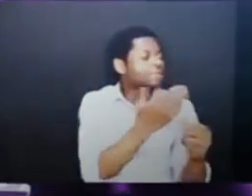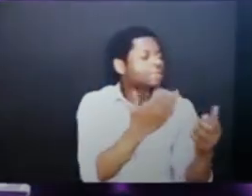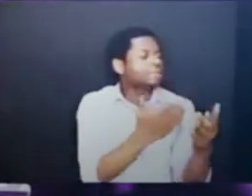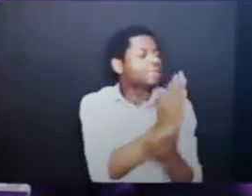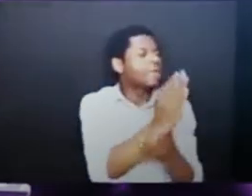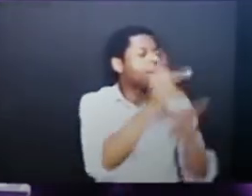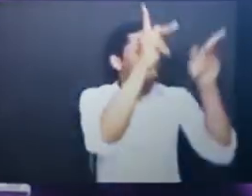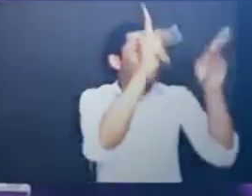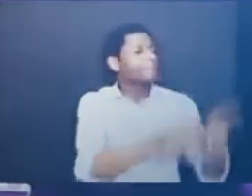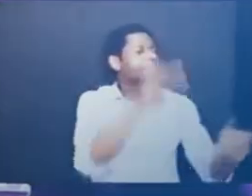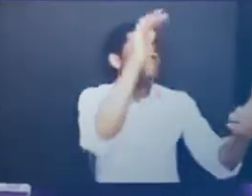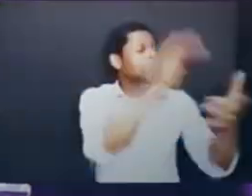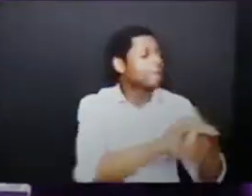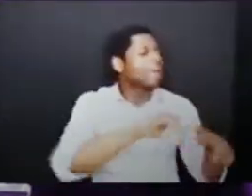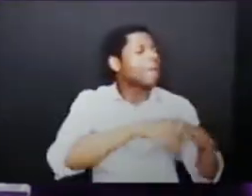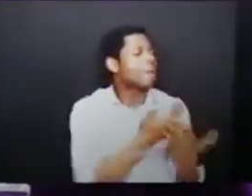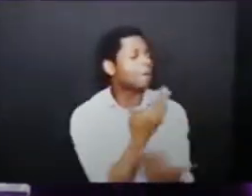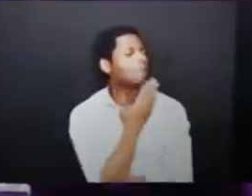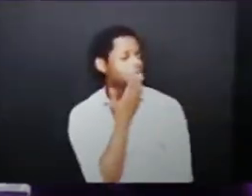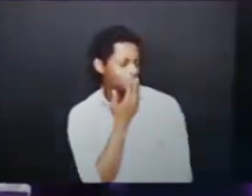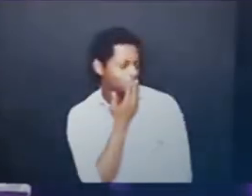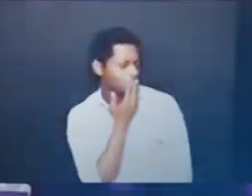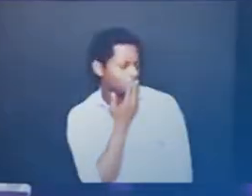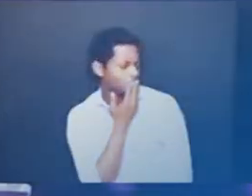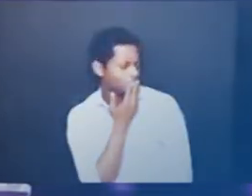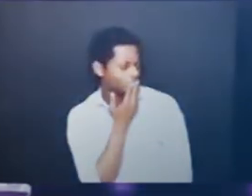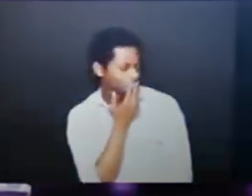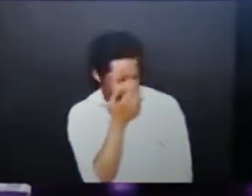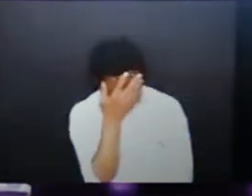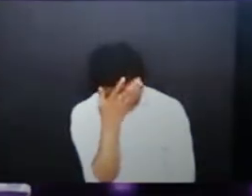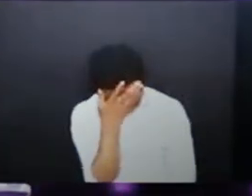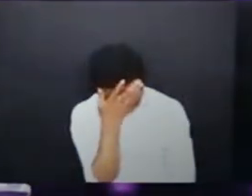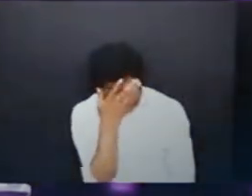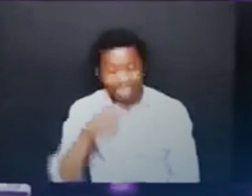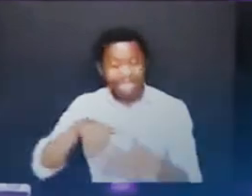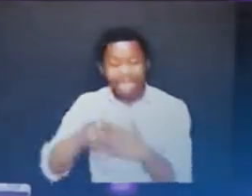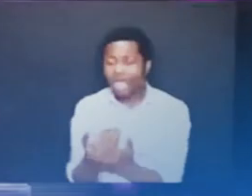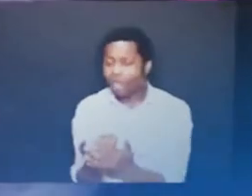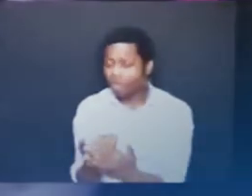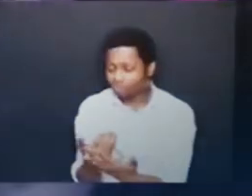partner? How am I going to get this disturbing issue